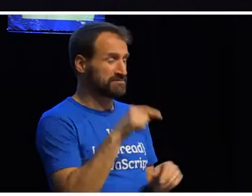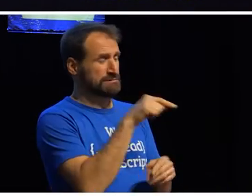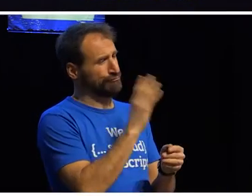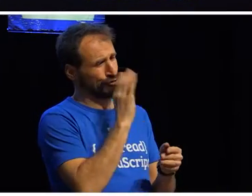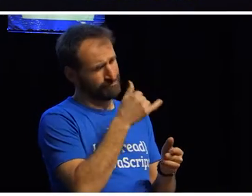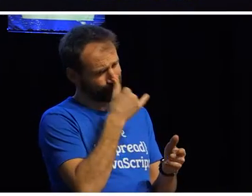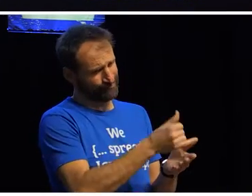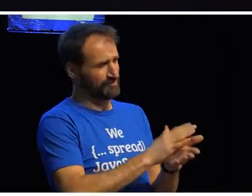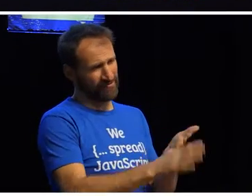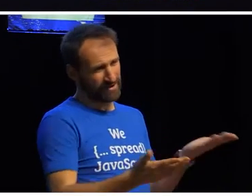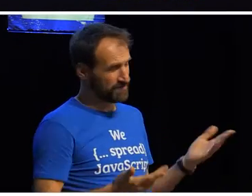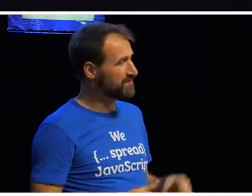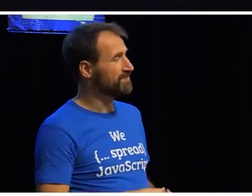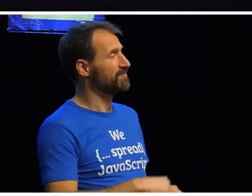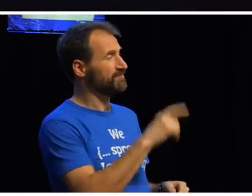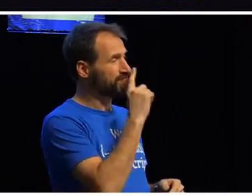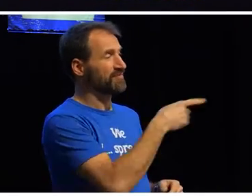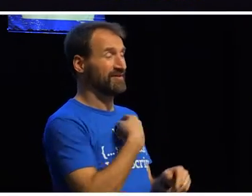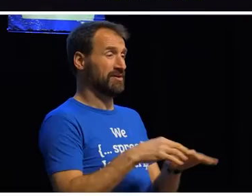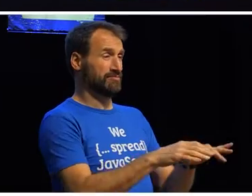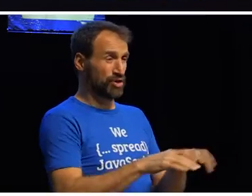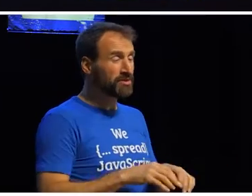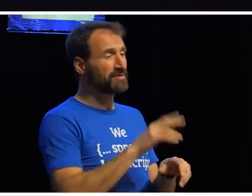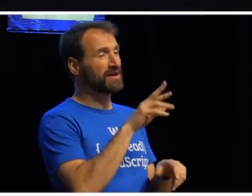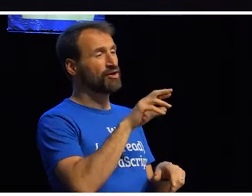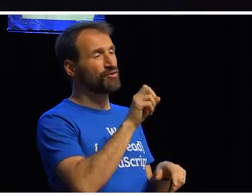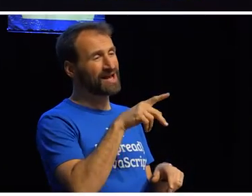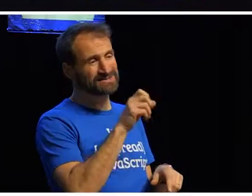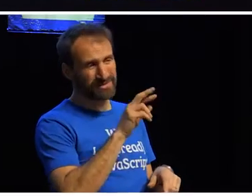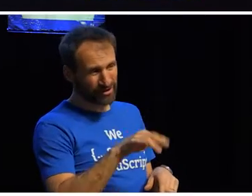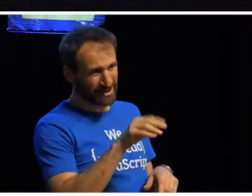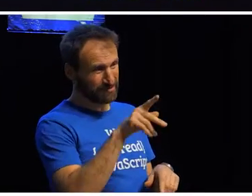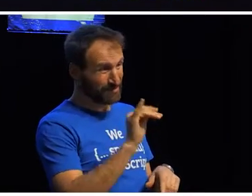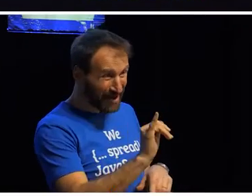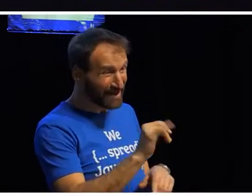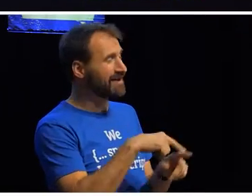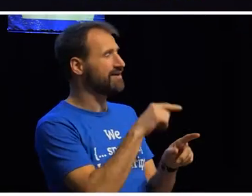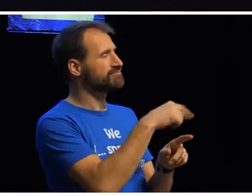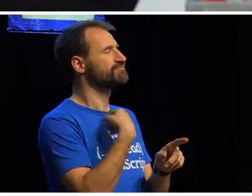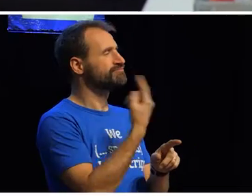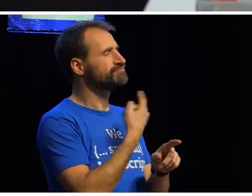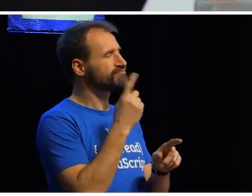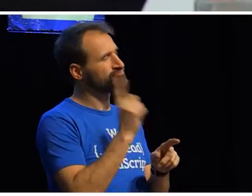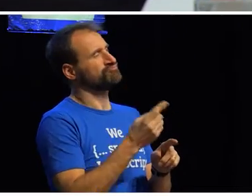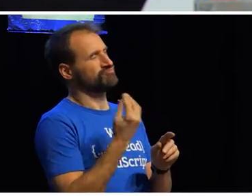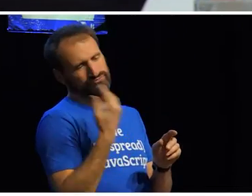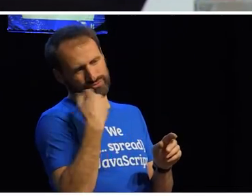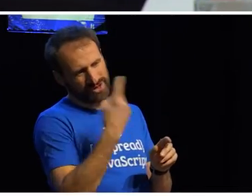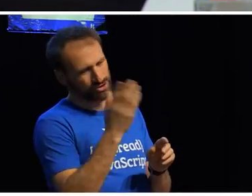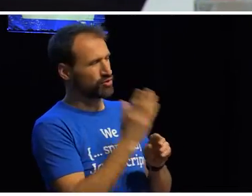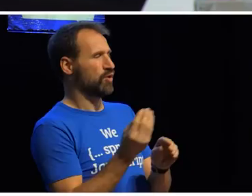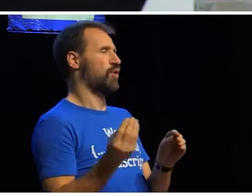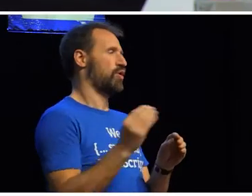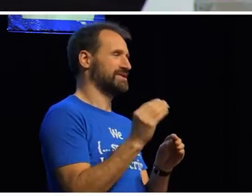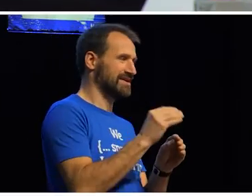So when you're programming this Pi, well, I'm talking about when you have installed a Raspbian OS, which is Linux-based, or